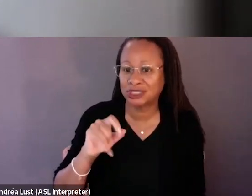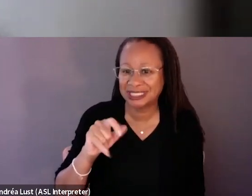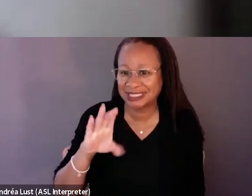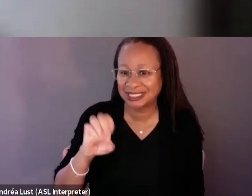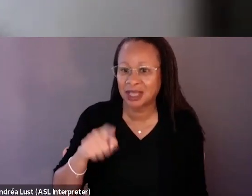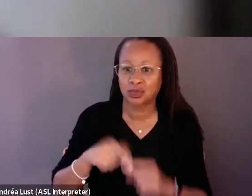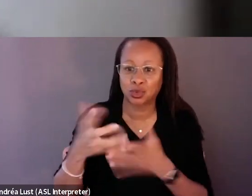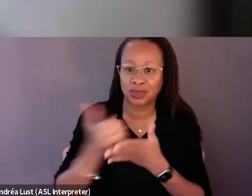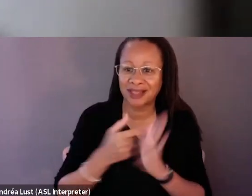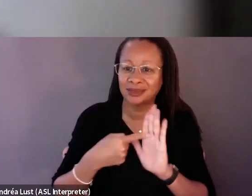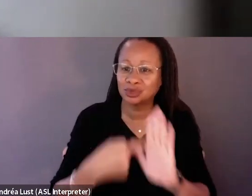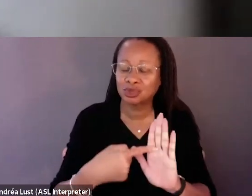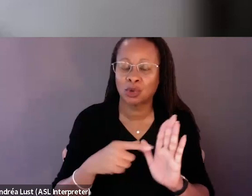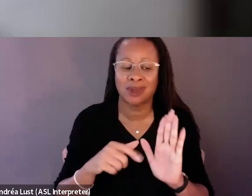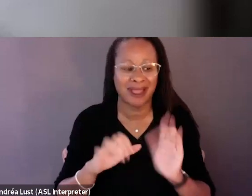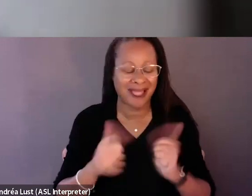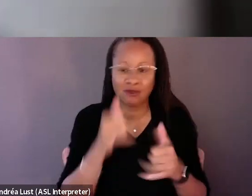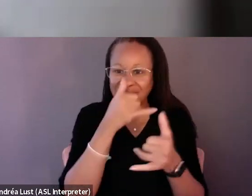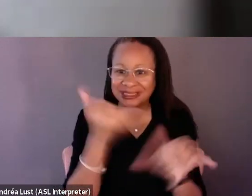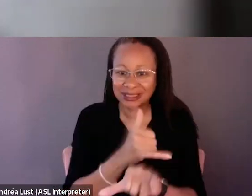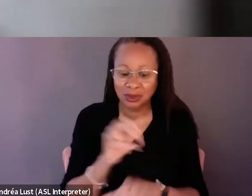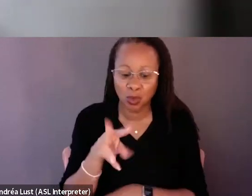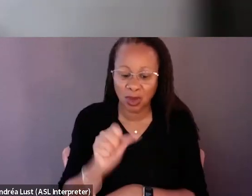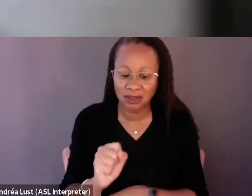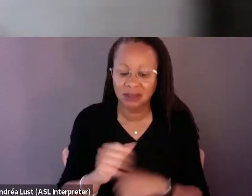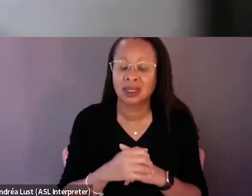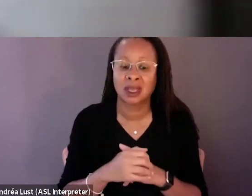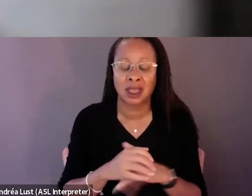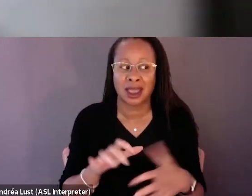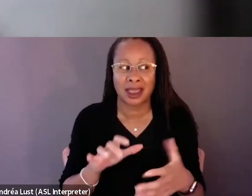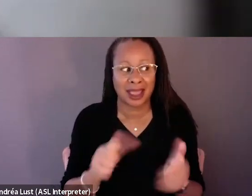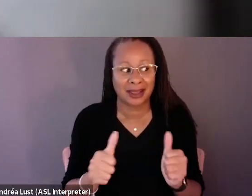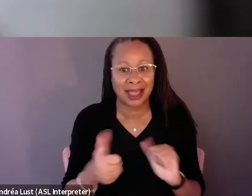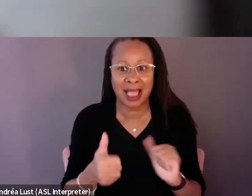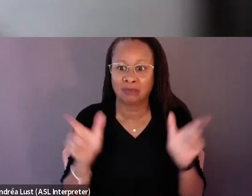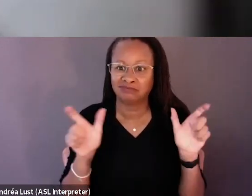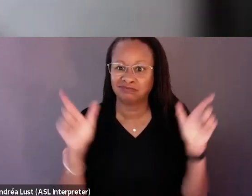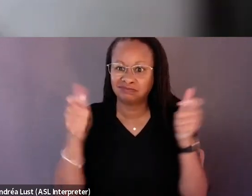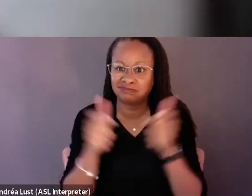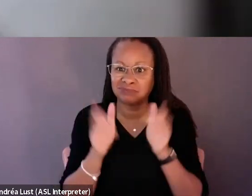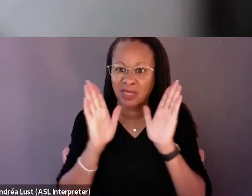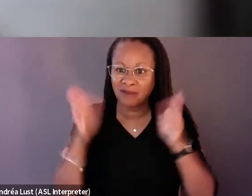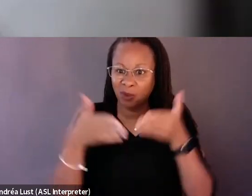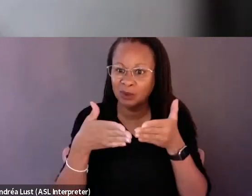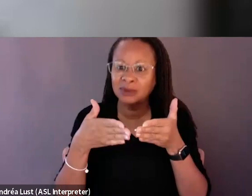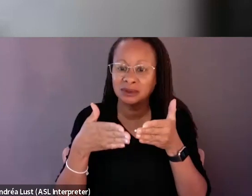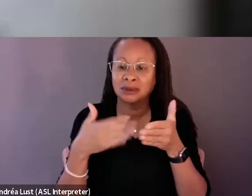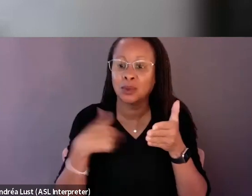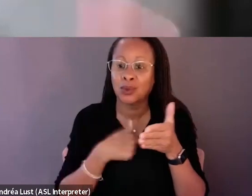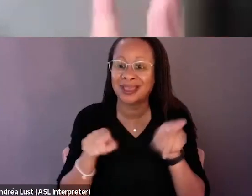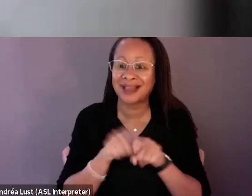to showcase how ridiculous it was and how narrow we as